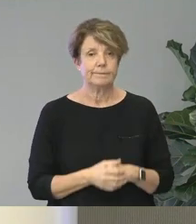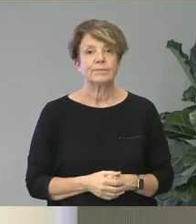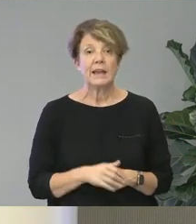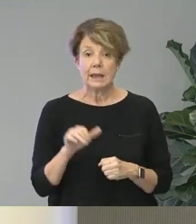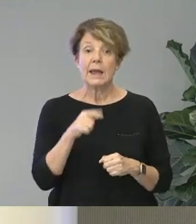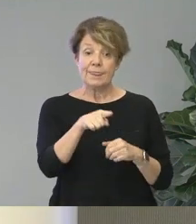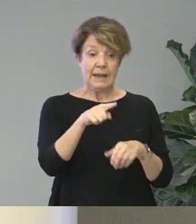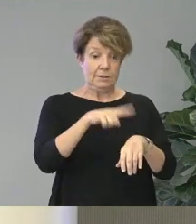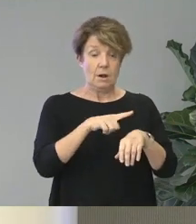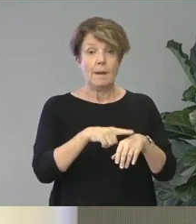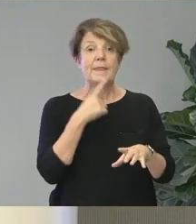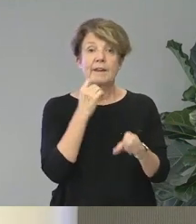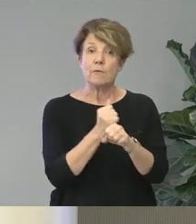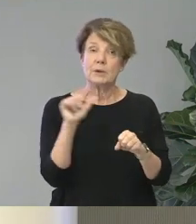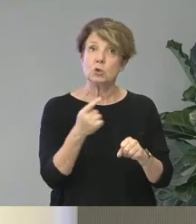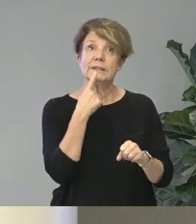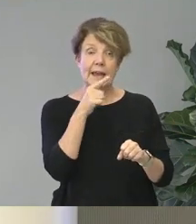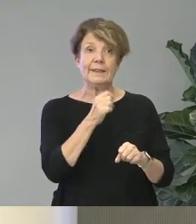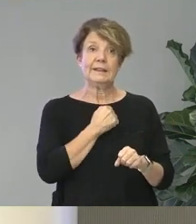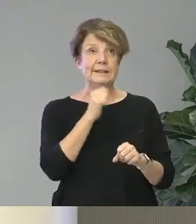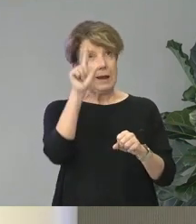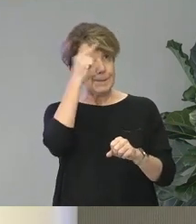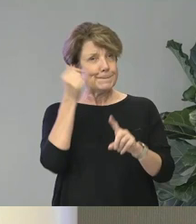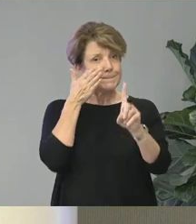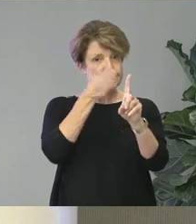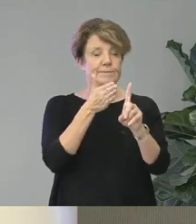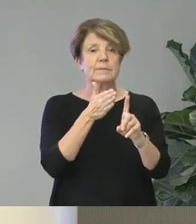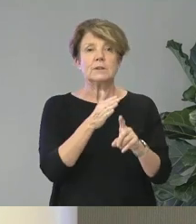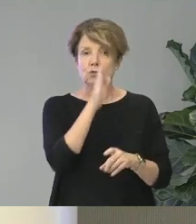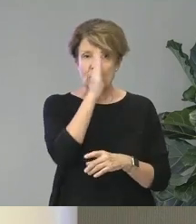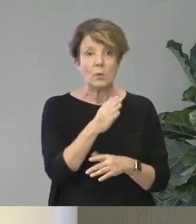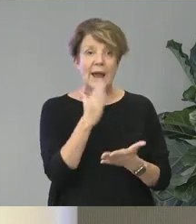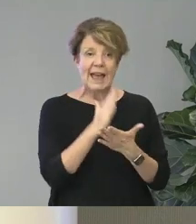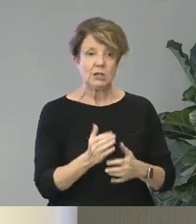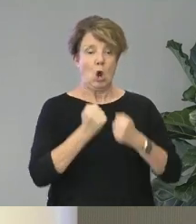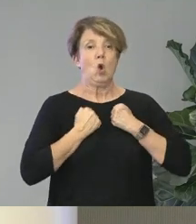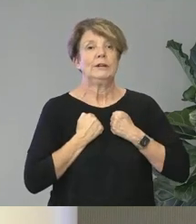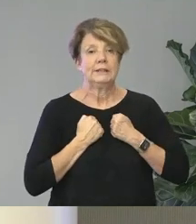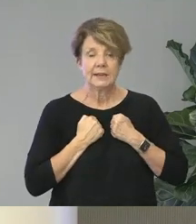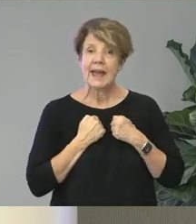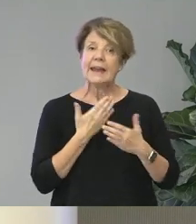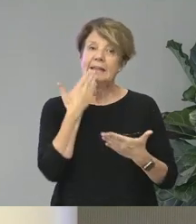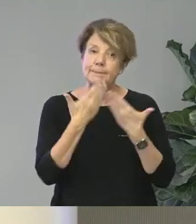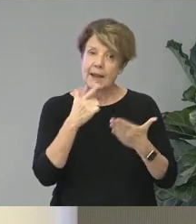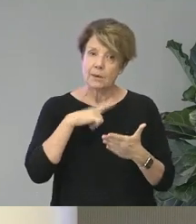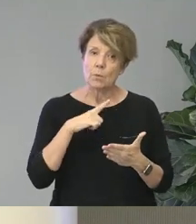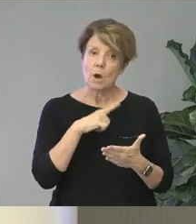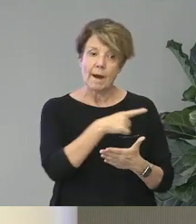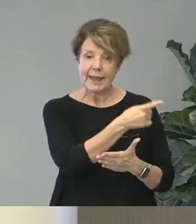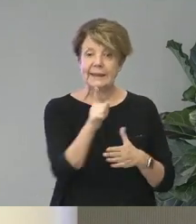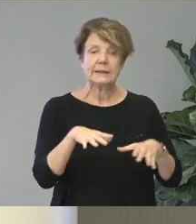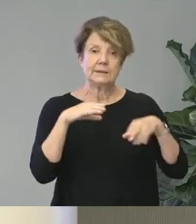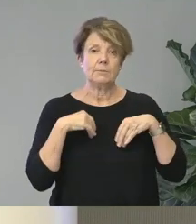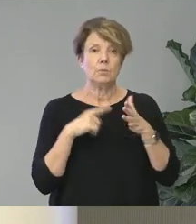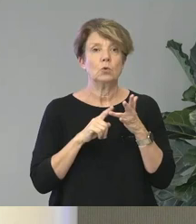state that this is its intention up front, own it, and explain why this is acceptable to the